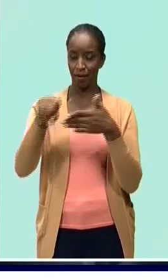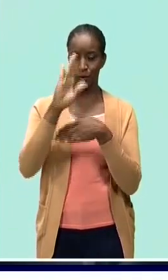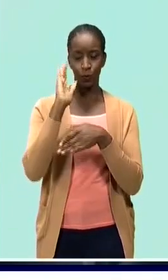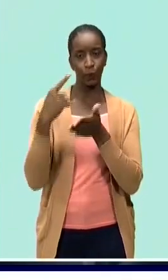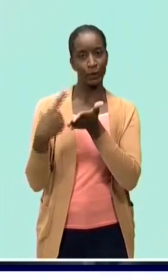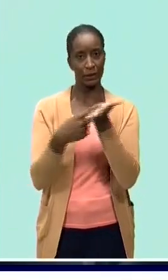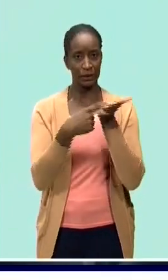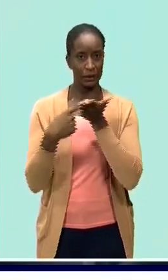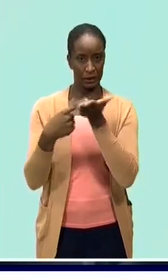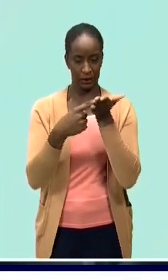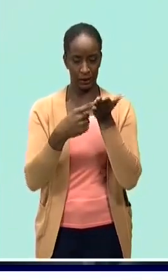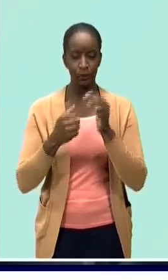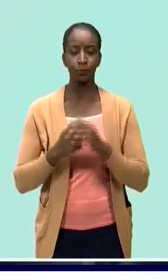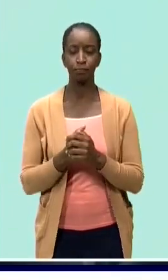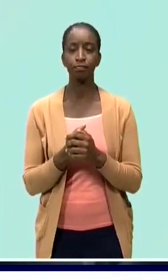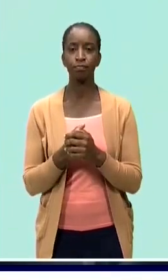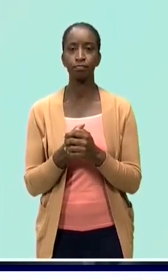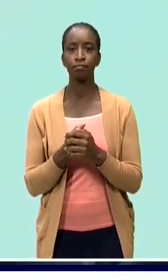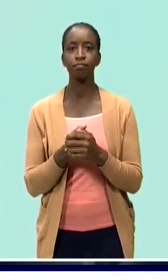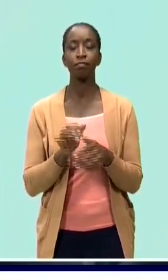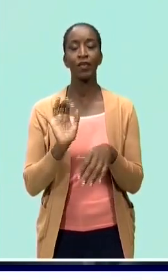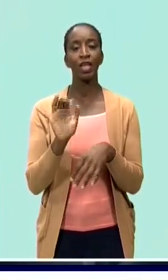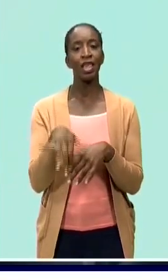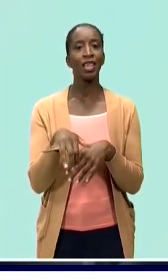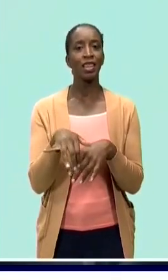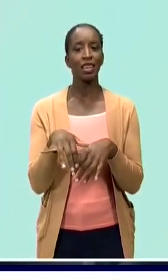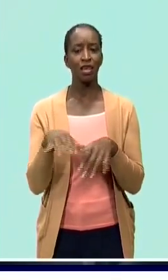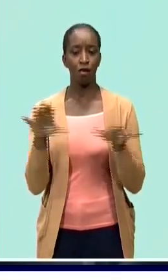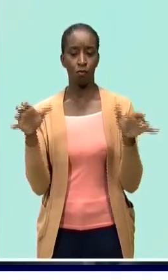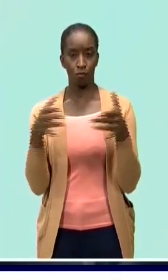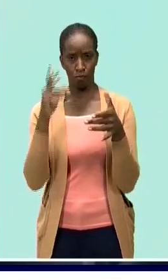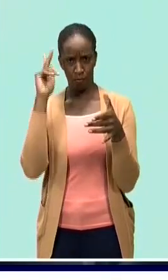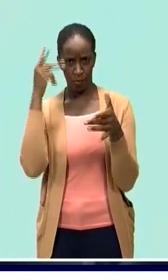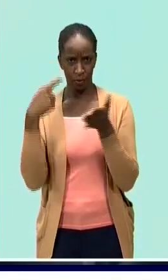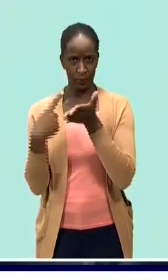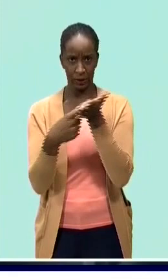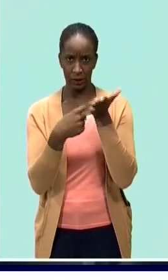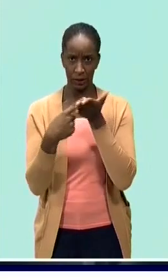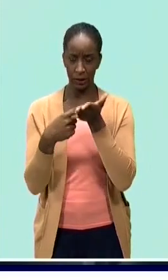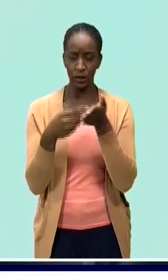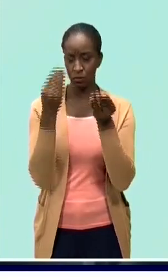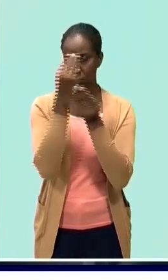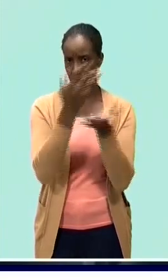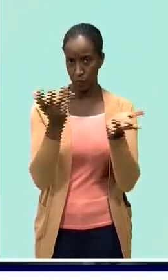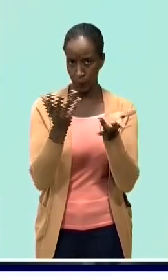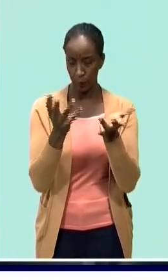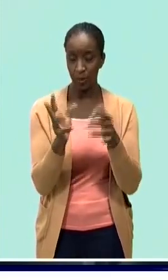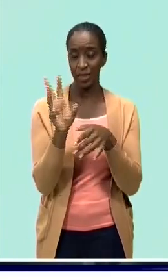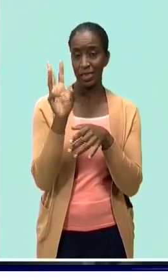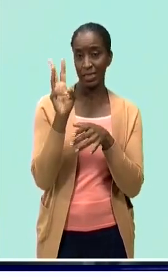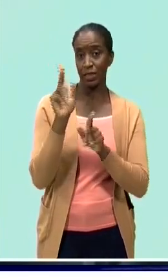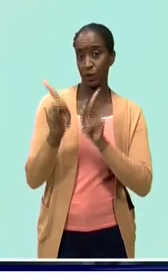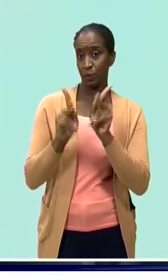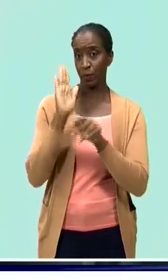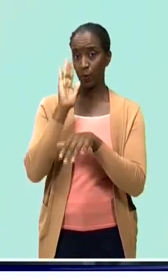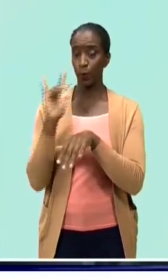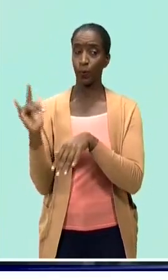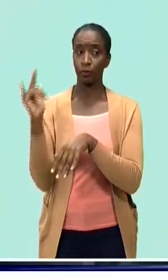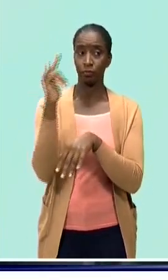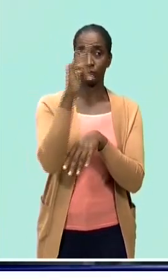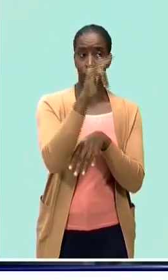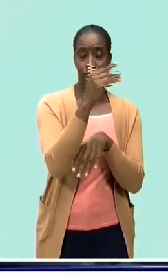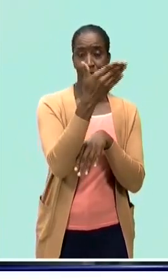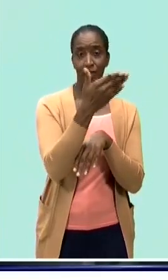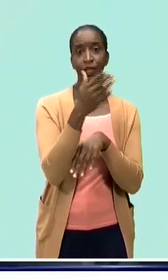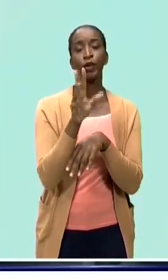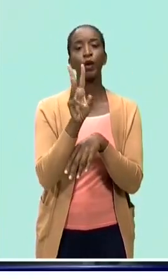now another disclosure coming out of the post-cabinet press briefing is that a 6-member team is preparing to travel to West Africa to start the recruitment of